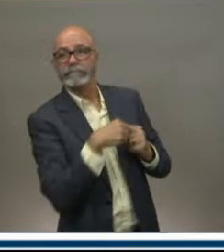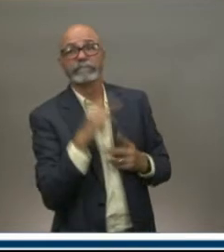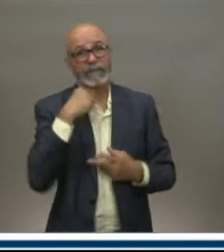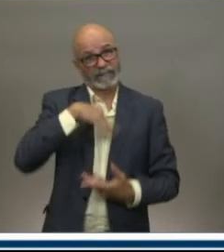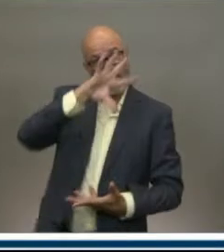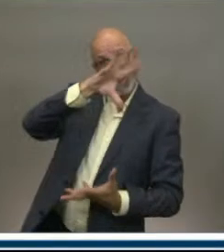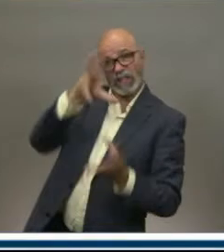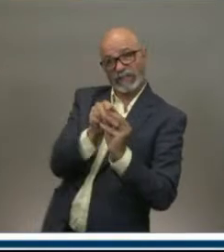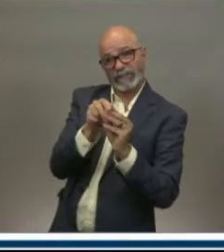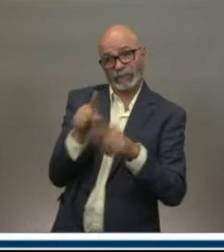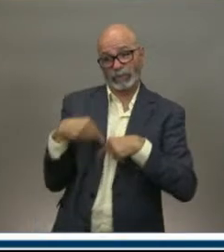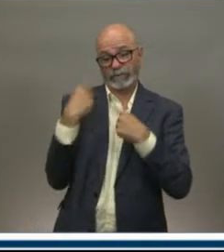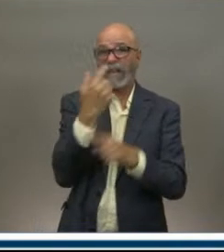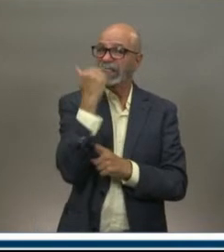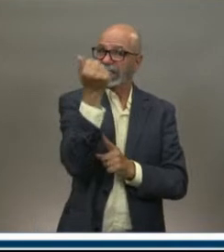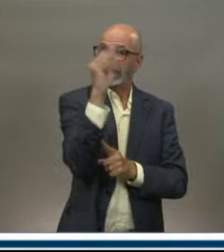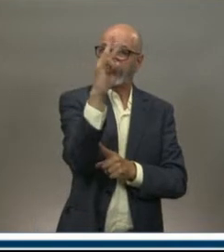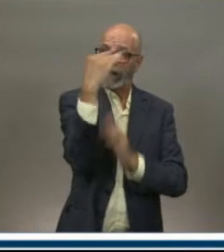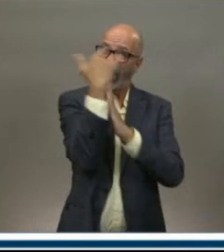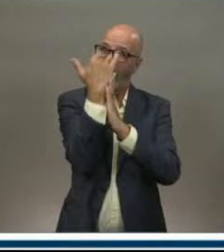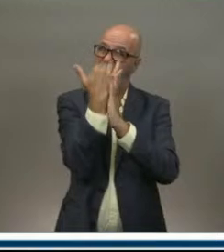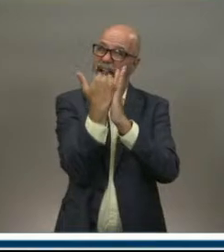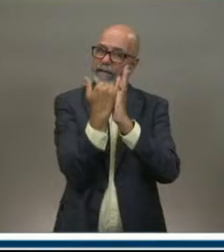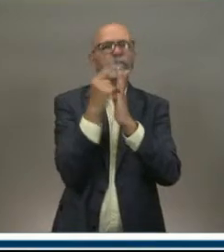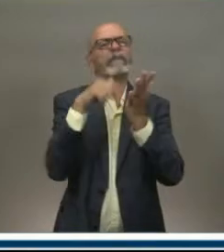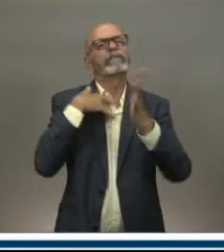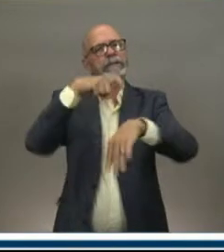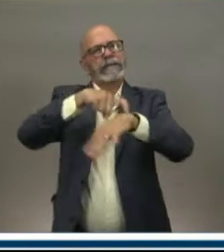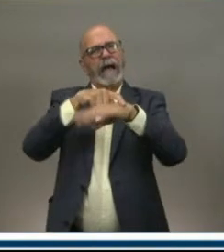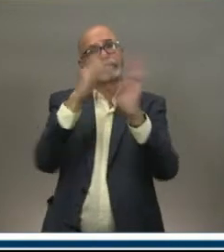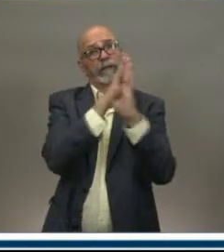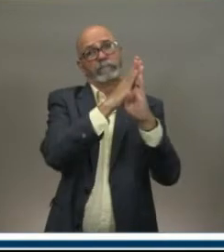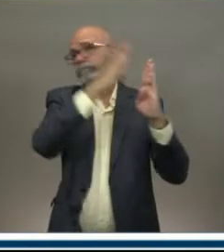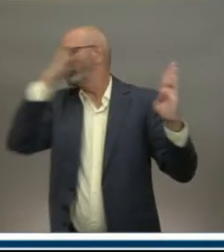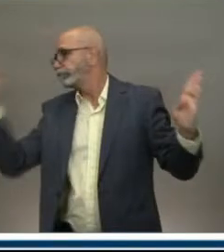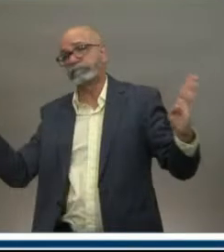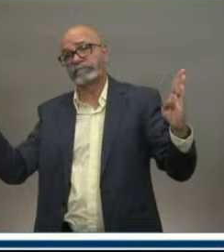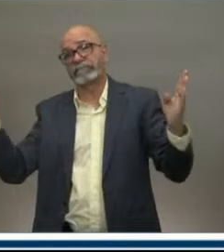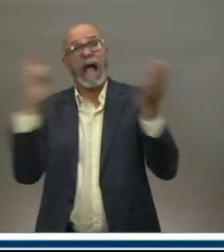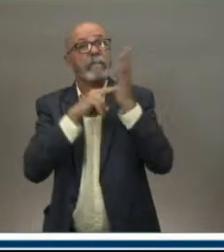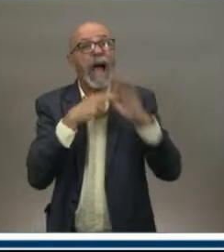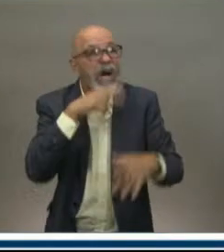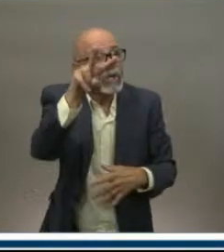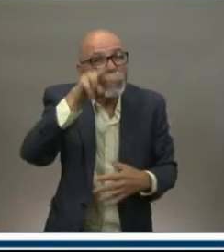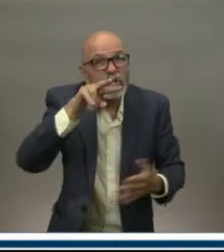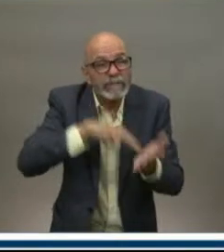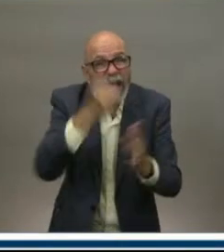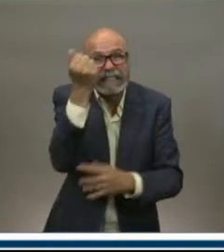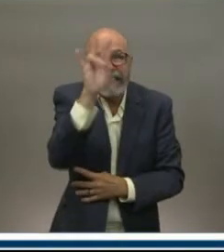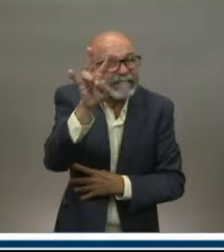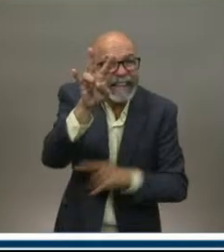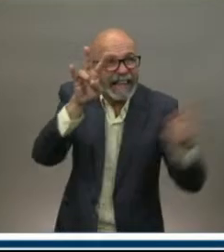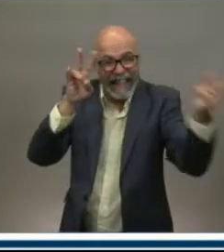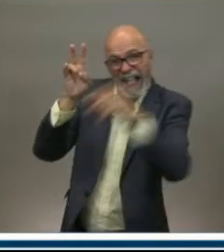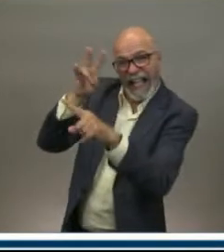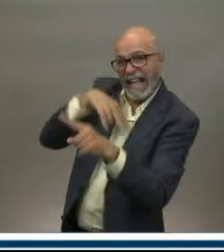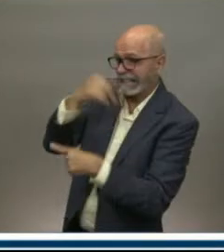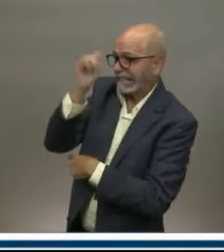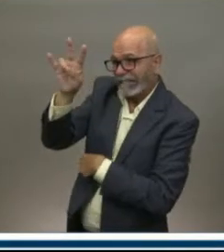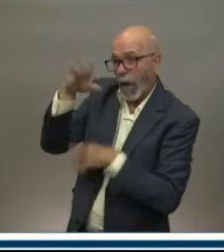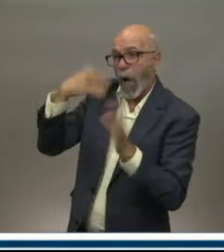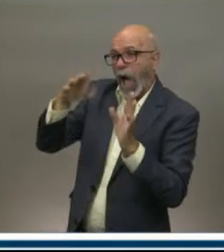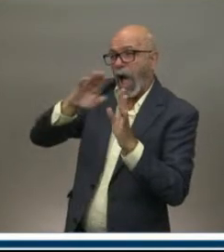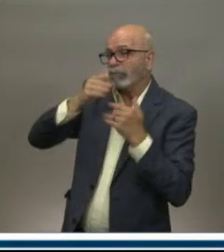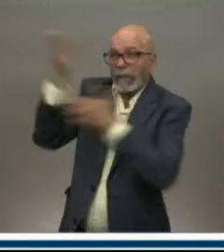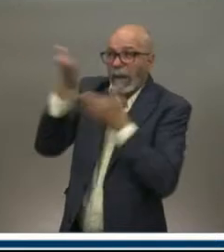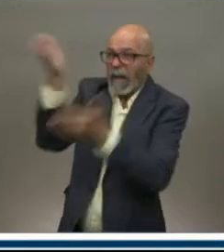for the province to get them all in place? Oh, for all of them? Oh, at this point, I don't have a final